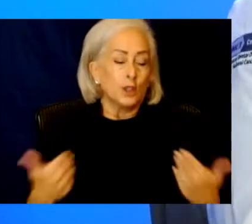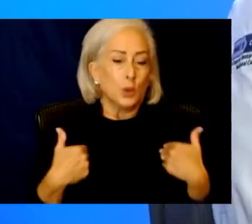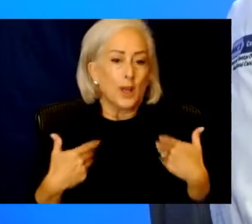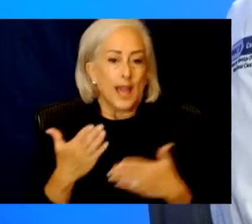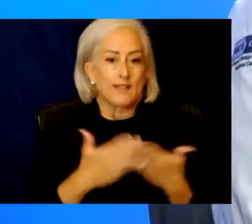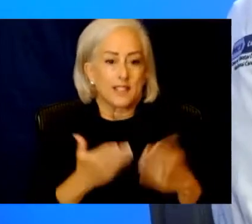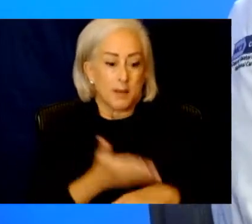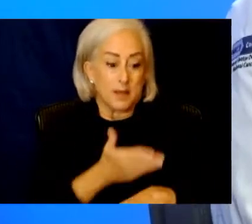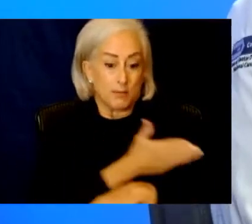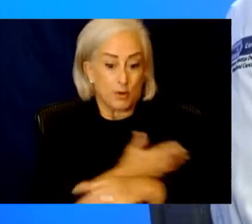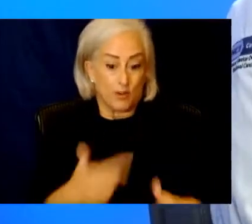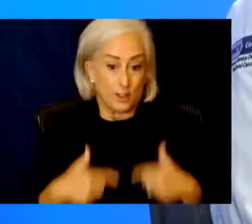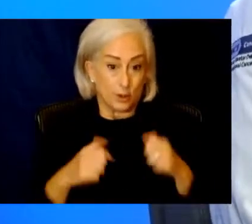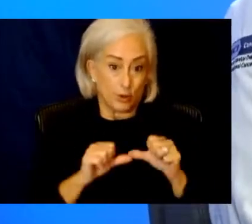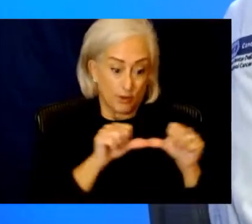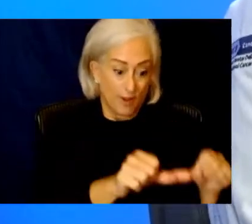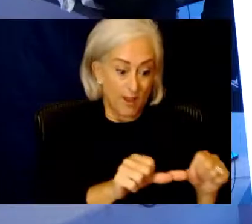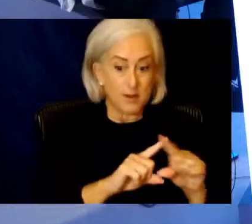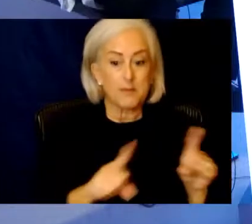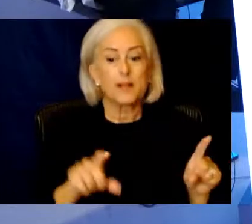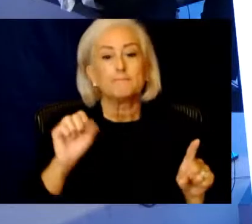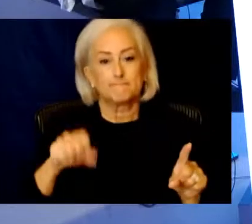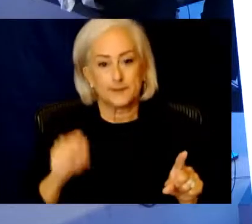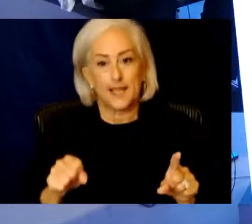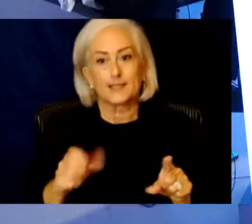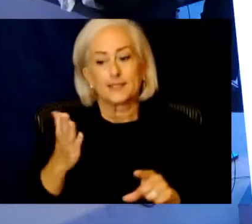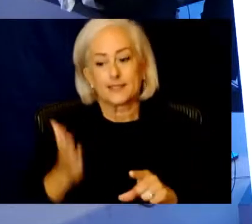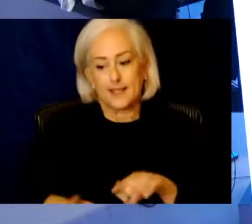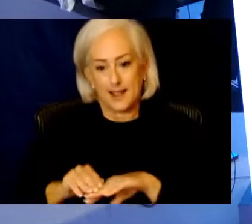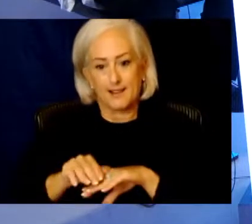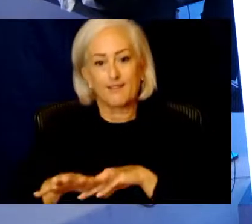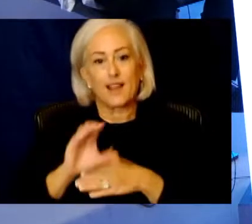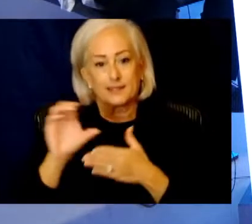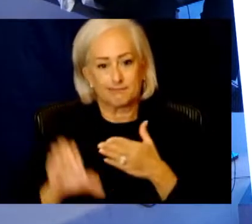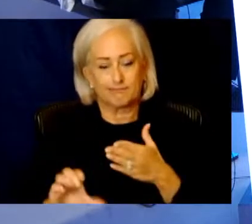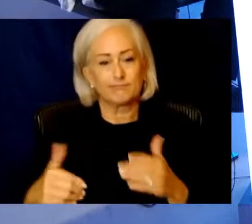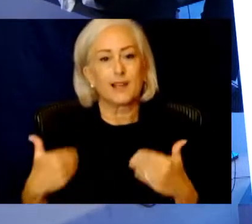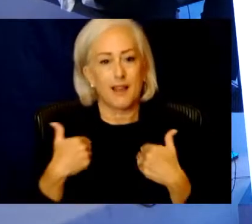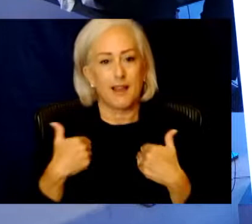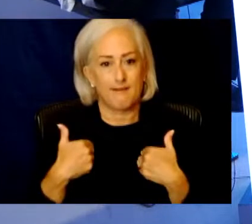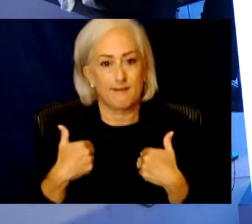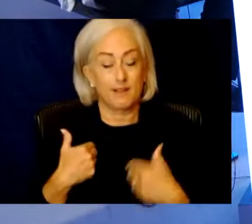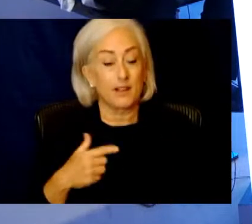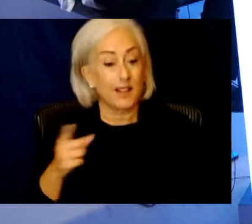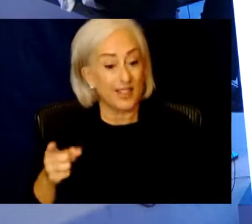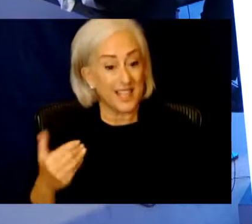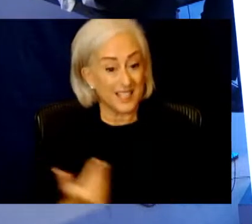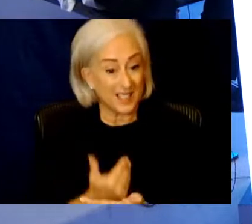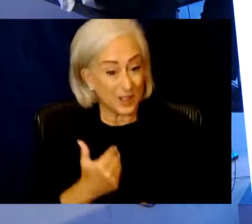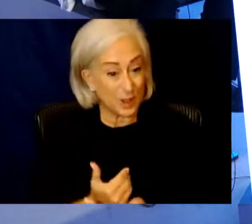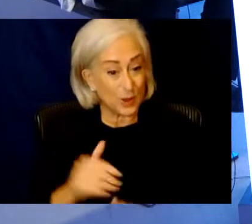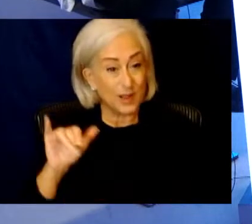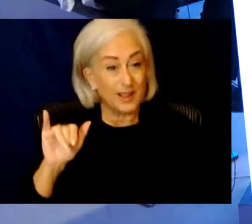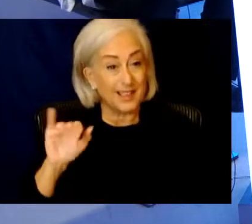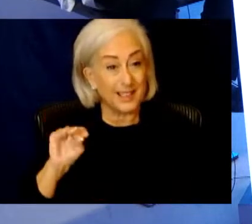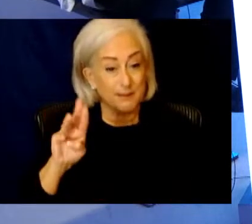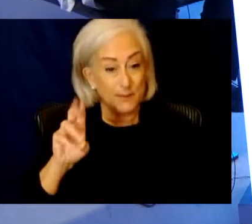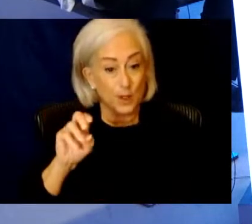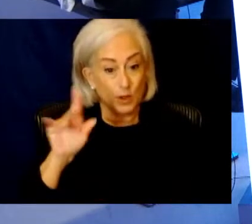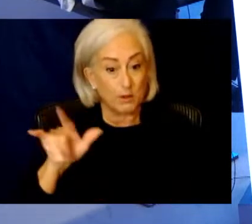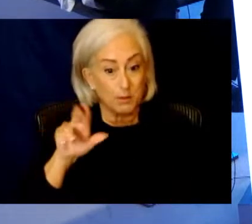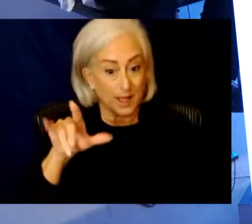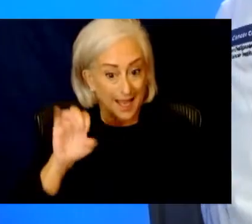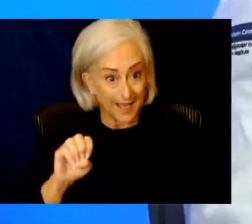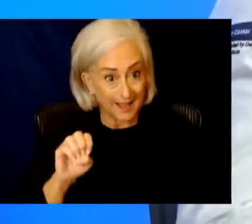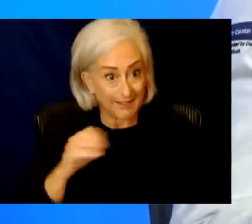but unfortunately it does have consequences. Yeah. But this new immunoablative stuff, that's a little better. It works a little better. Huh? It's much better,